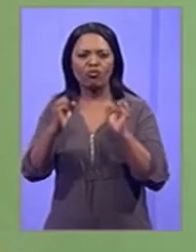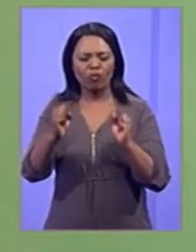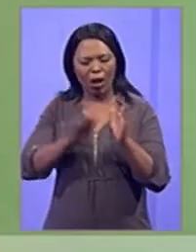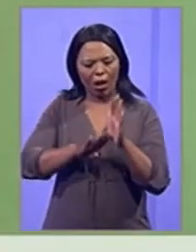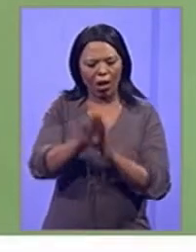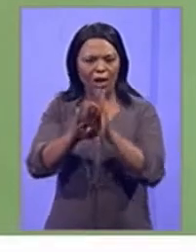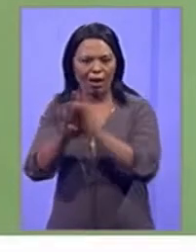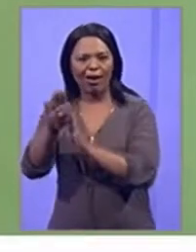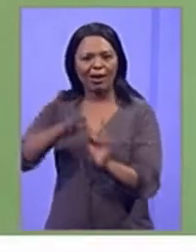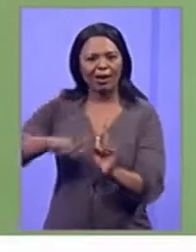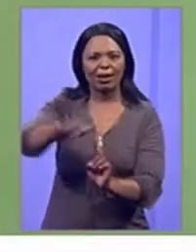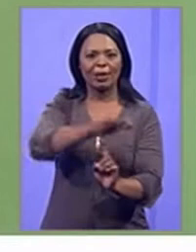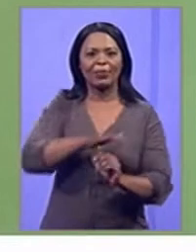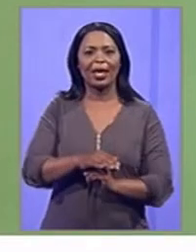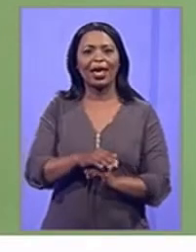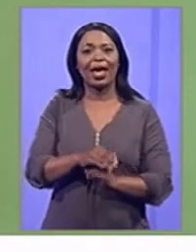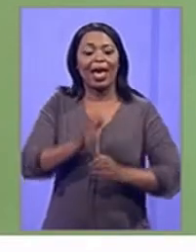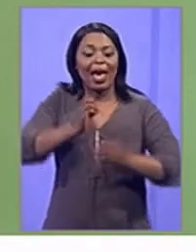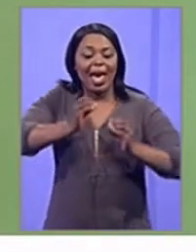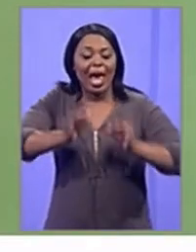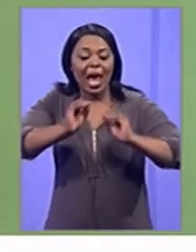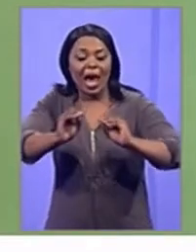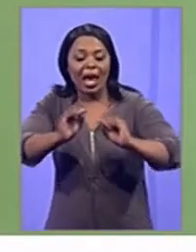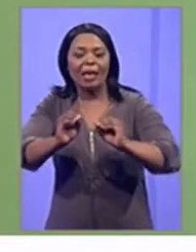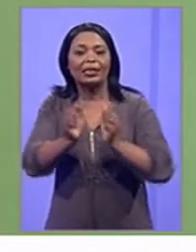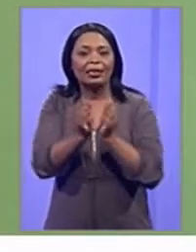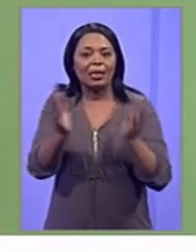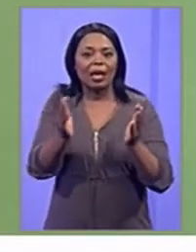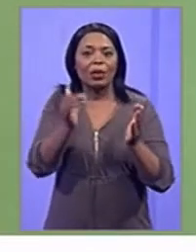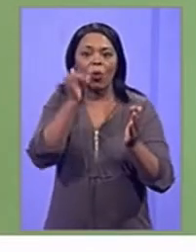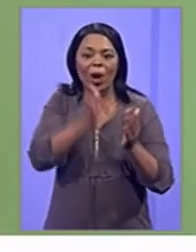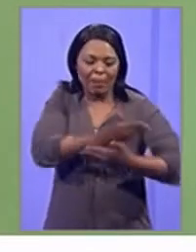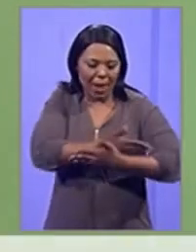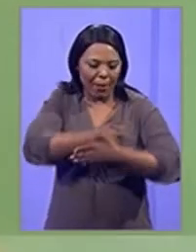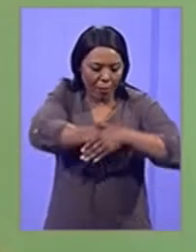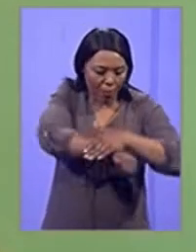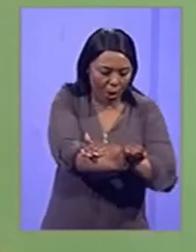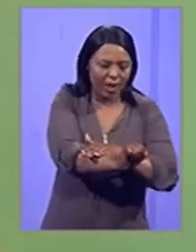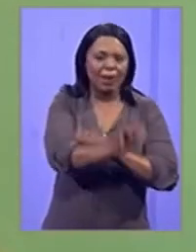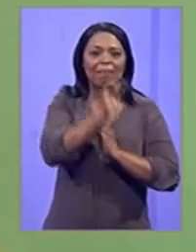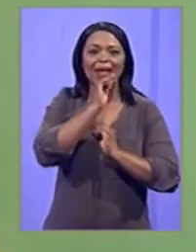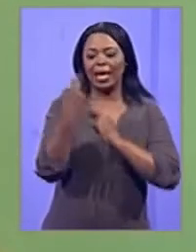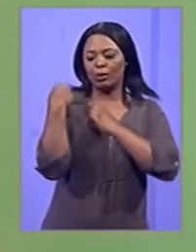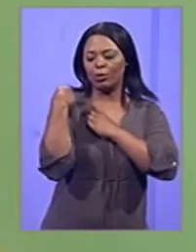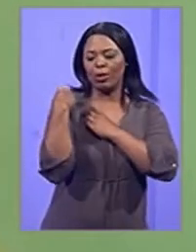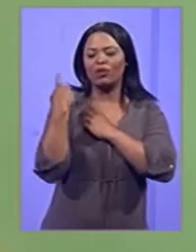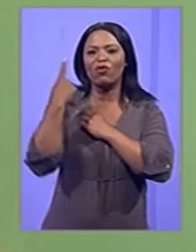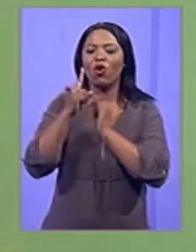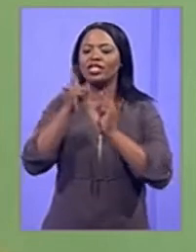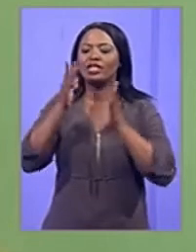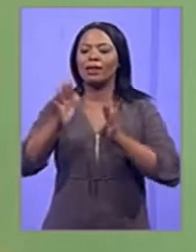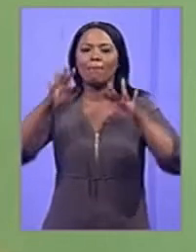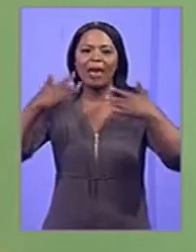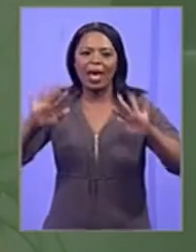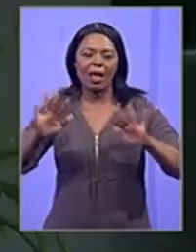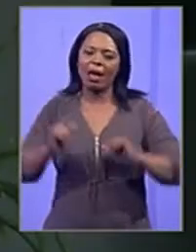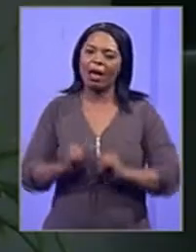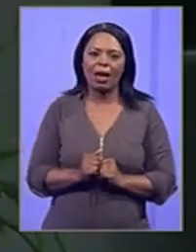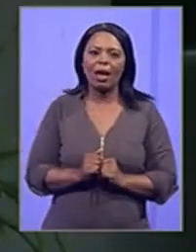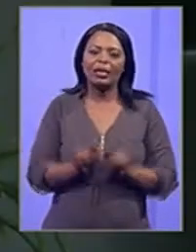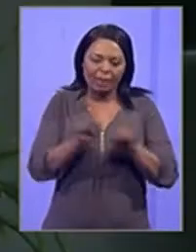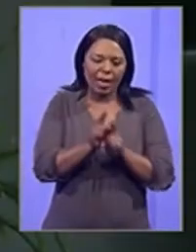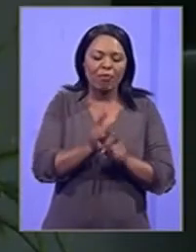child is born. And so it's not only the responsibility of the ECD Center, but creating this playful environment and bond with the child. We've